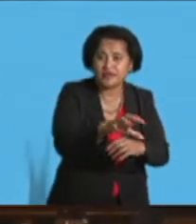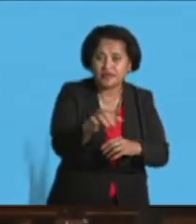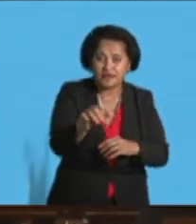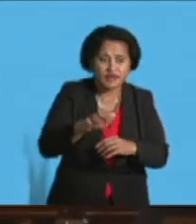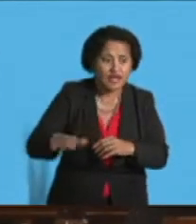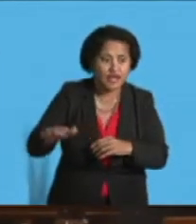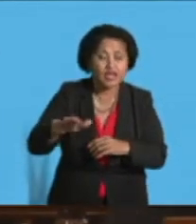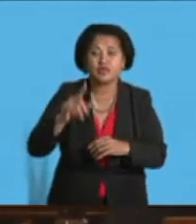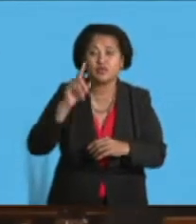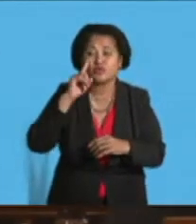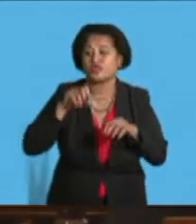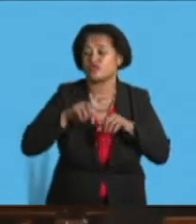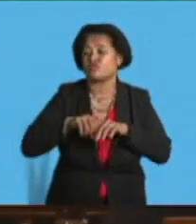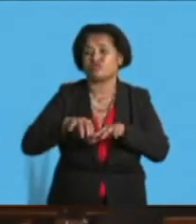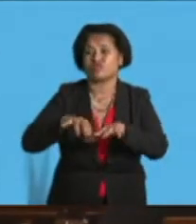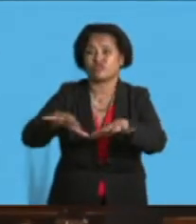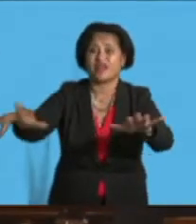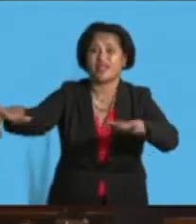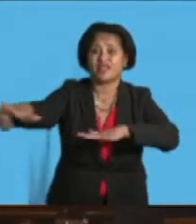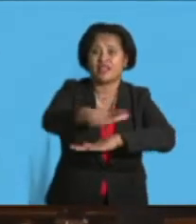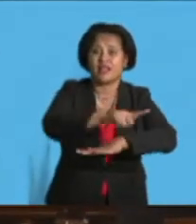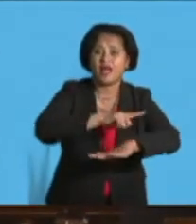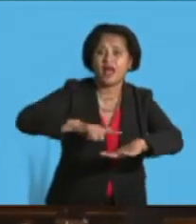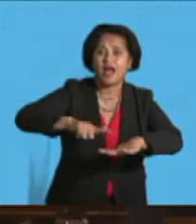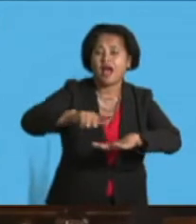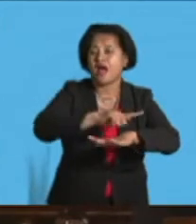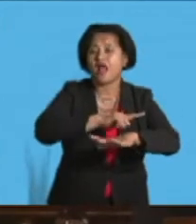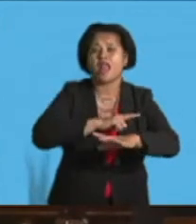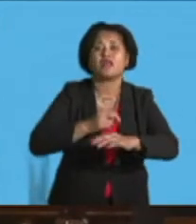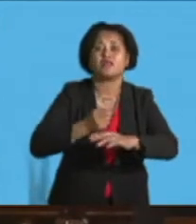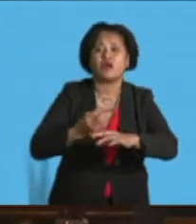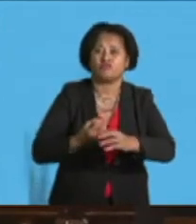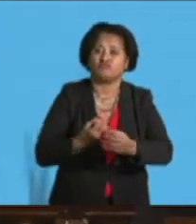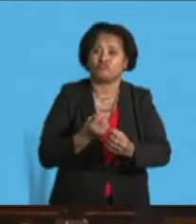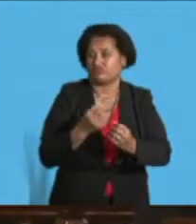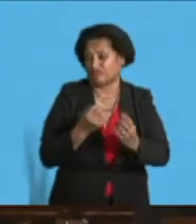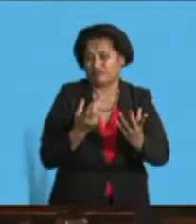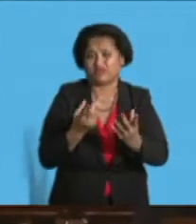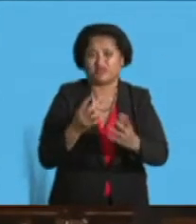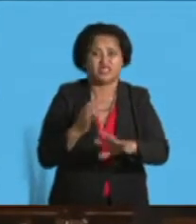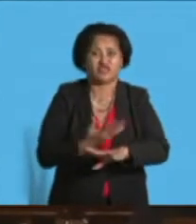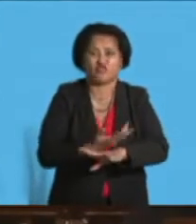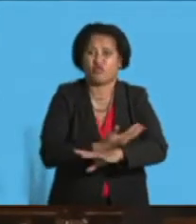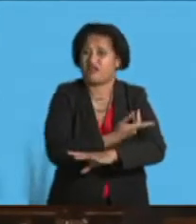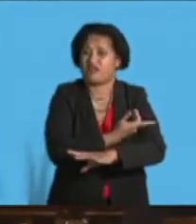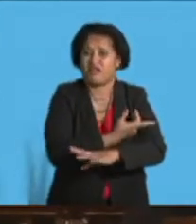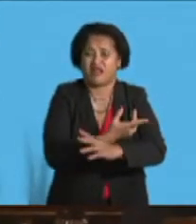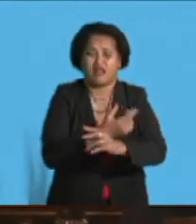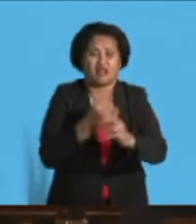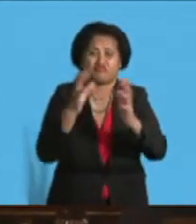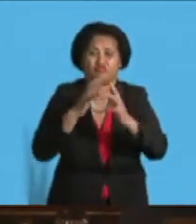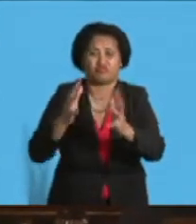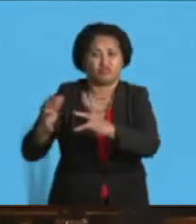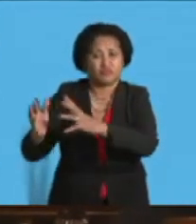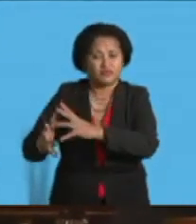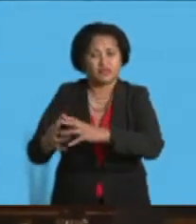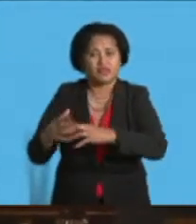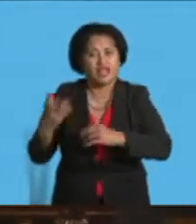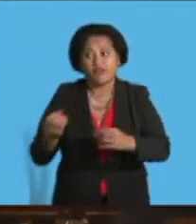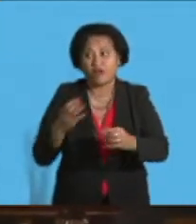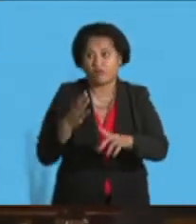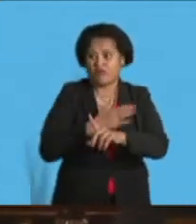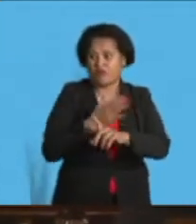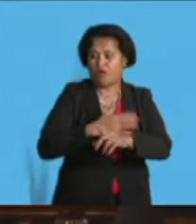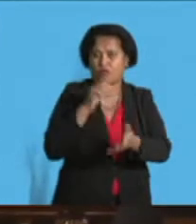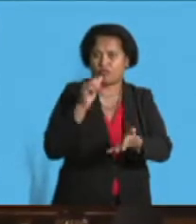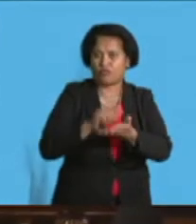Speaker, vast stretches of land with overgrown bush, which before used to be under sugarcane, Madam Speaker. What you can see is overgrown bush